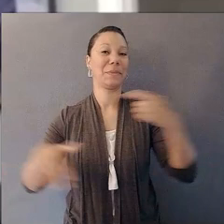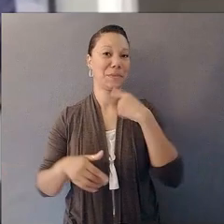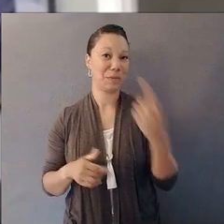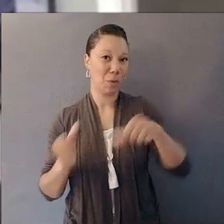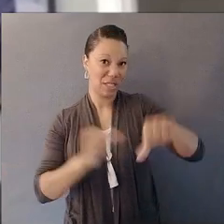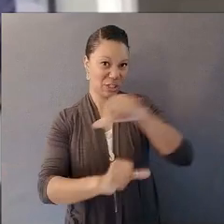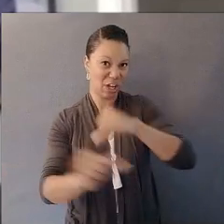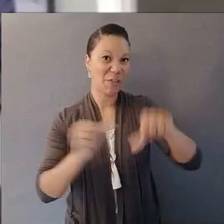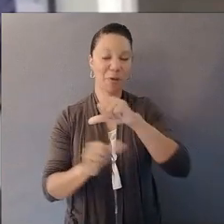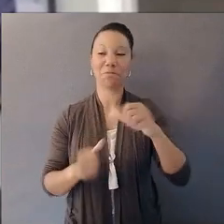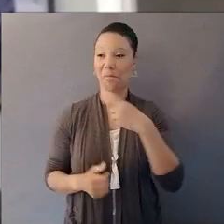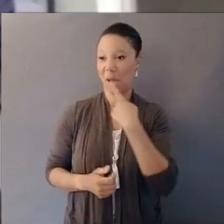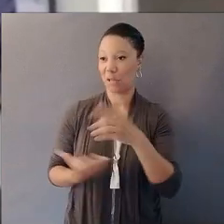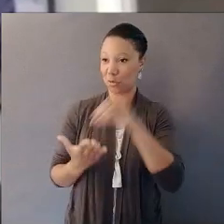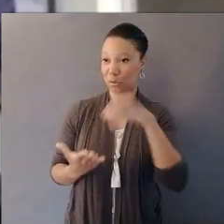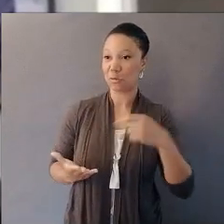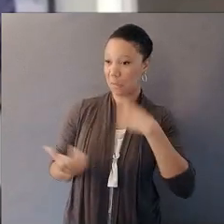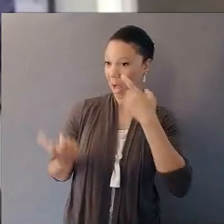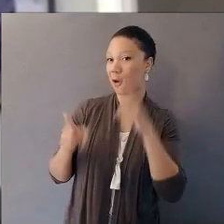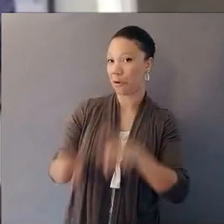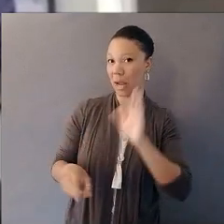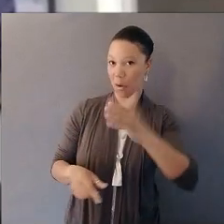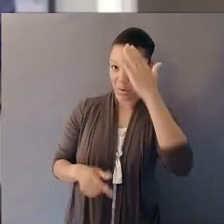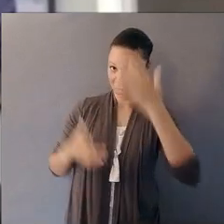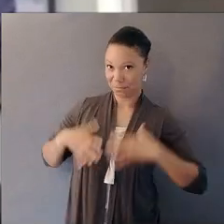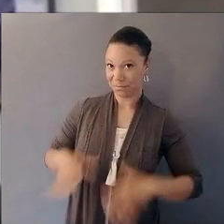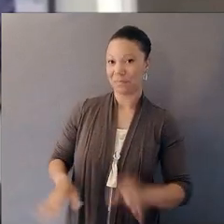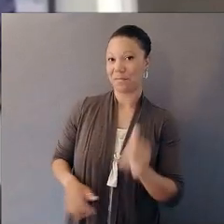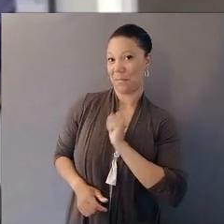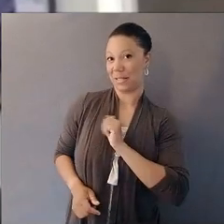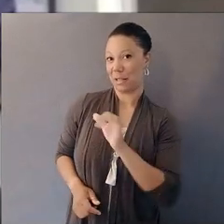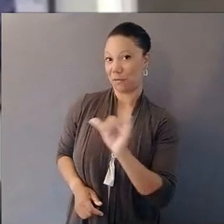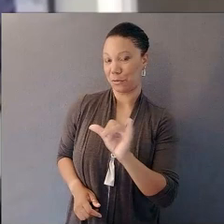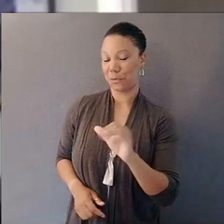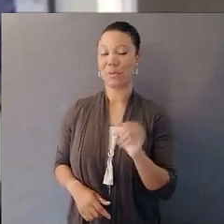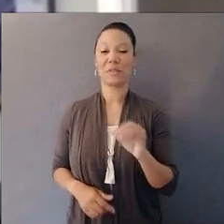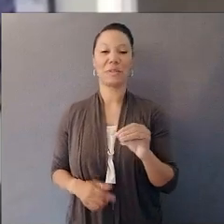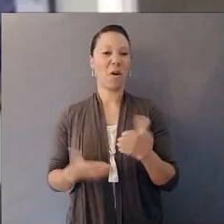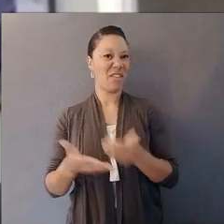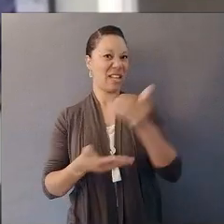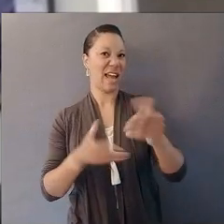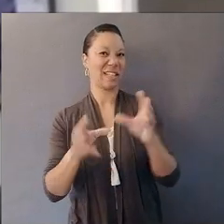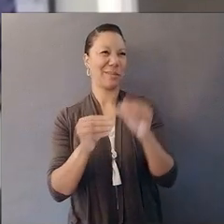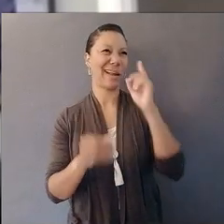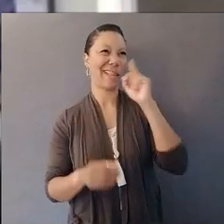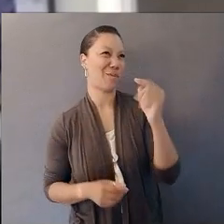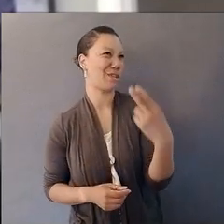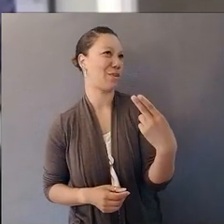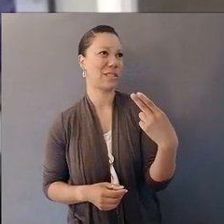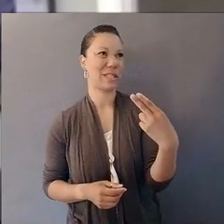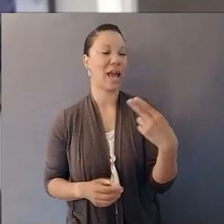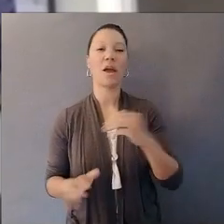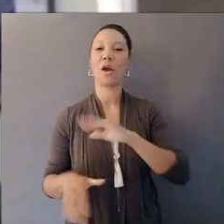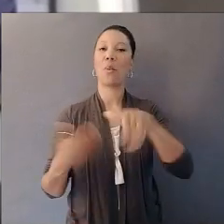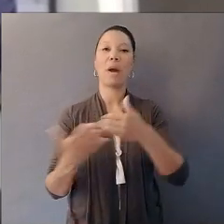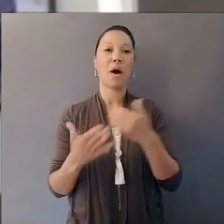well. And the next day, I think it was like a Thursday, we came together again and there they were wearing the purple. And I mean, we were still doing the same